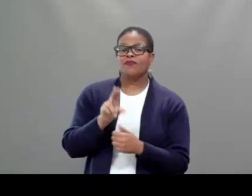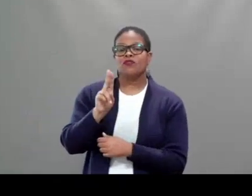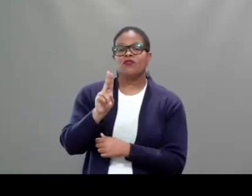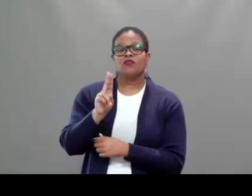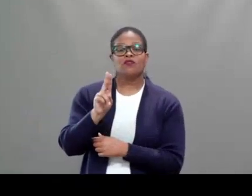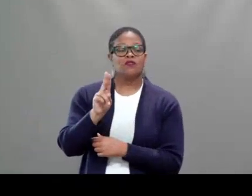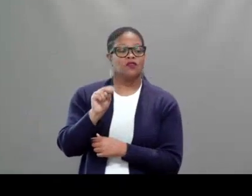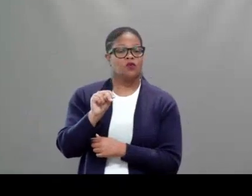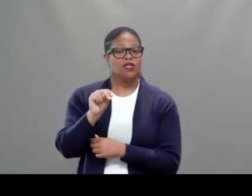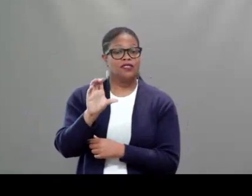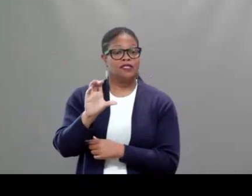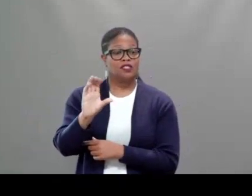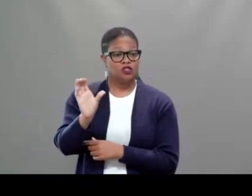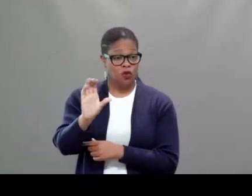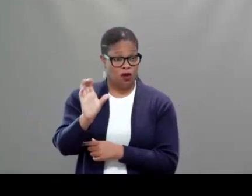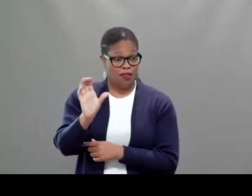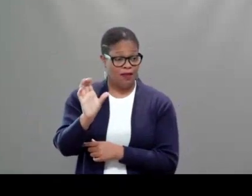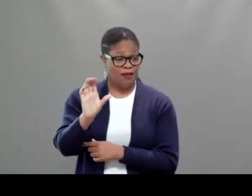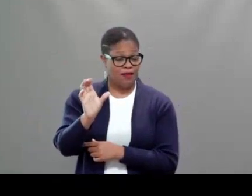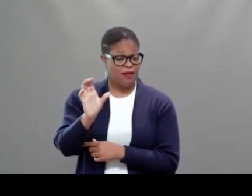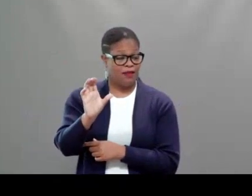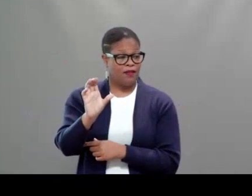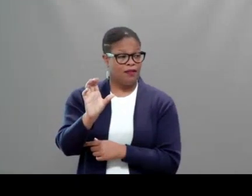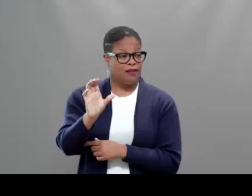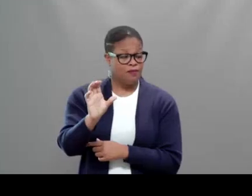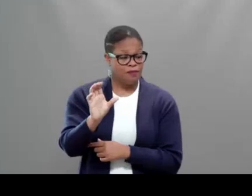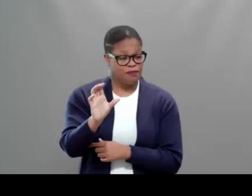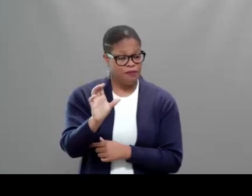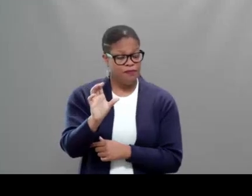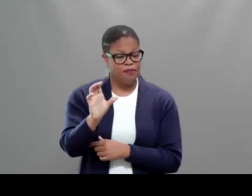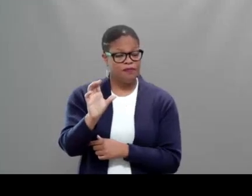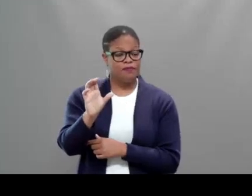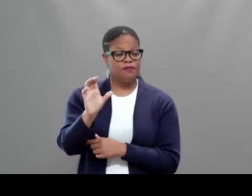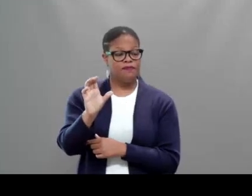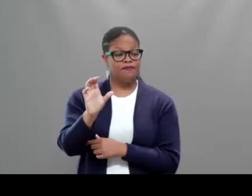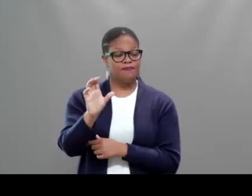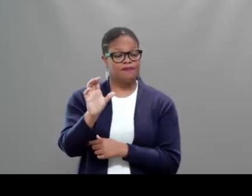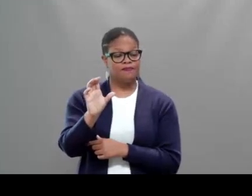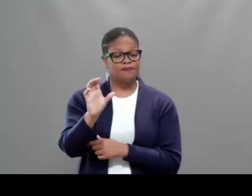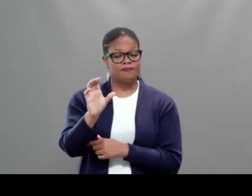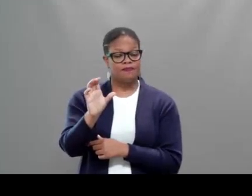UNC Charlotte is actually the one that is looking at